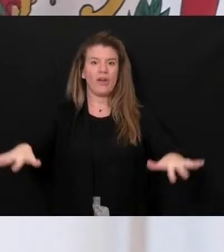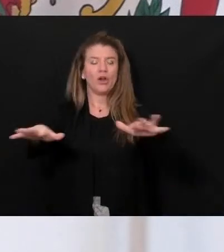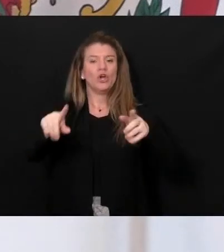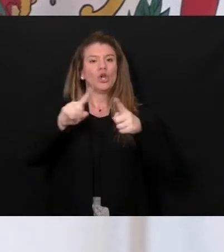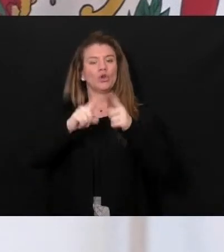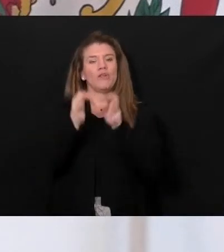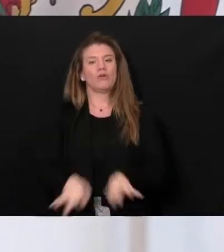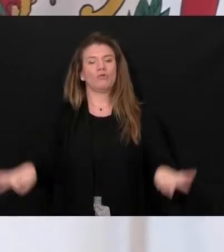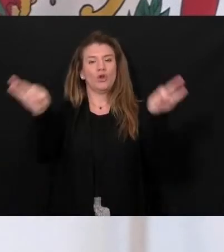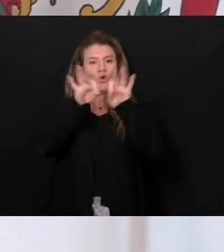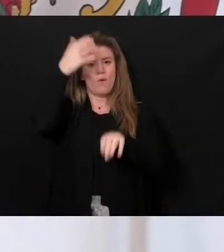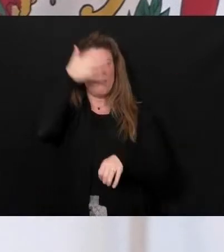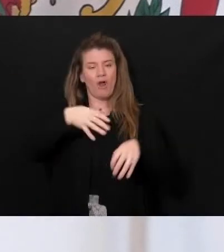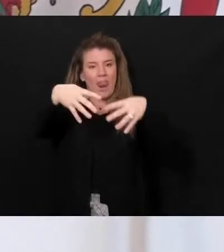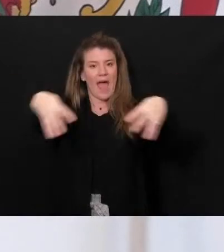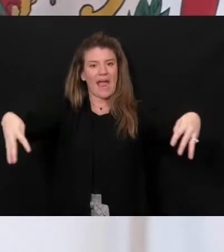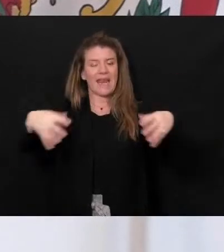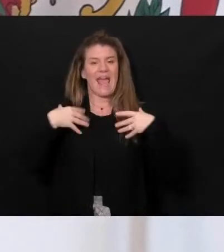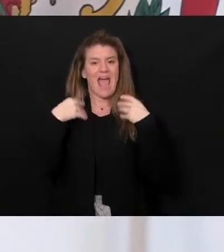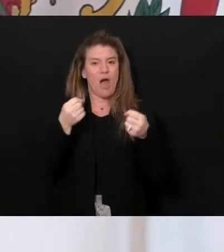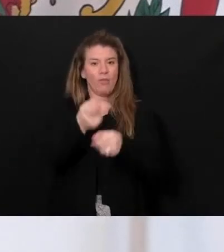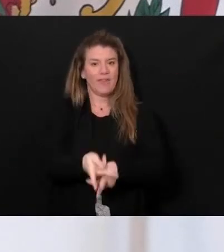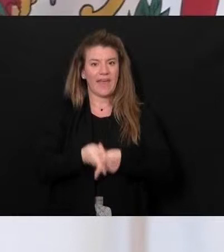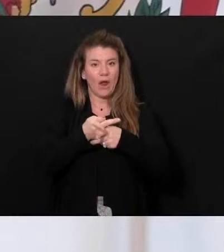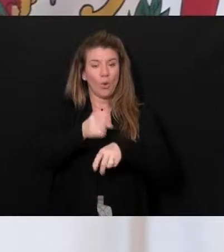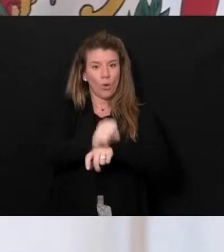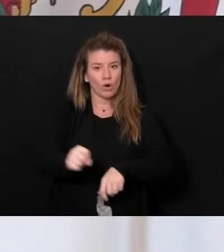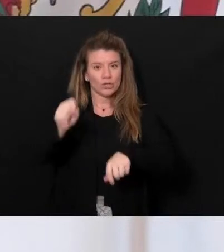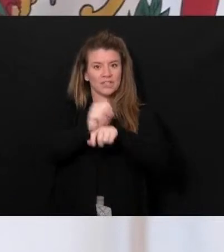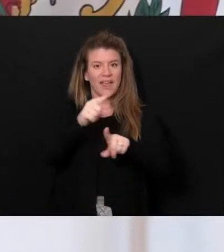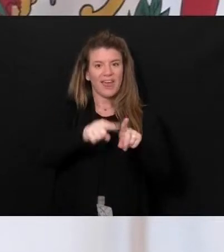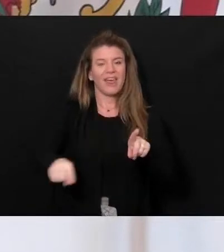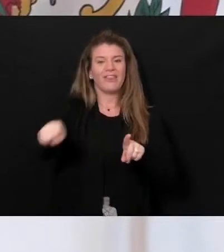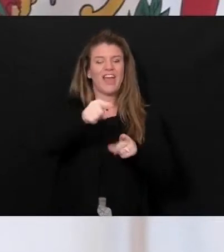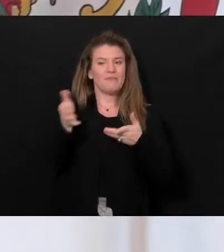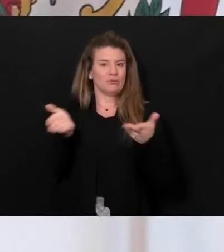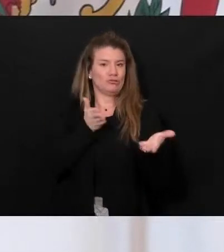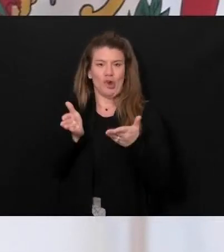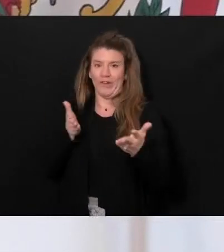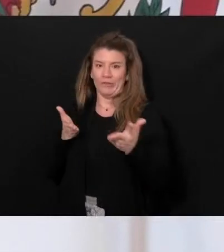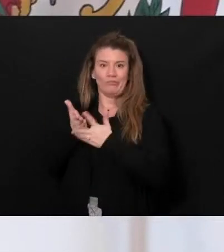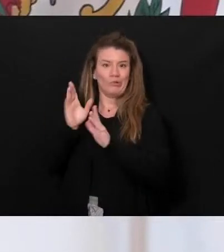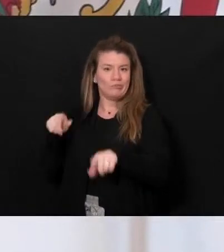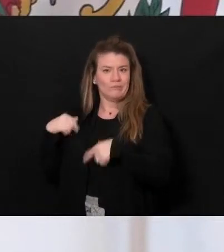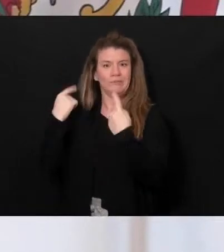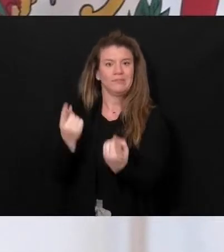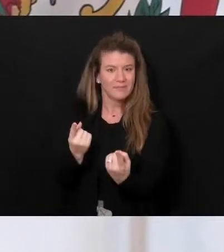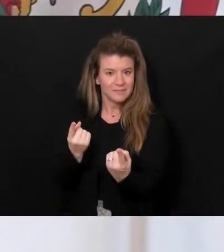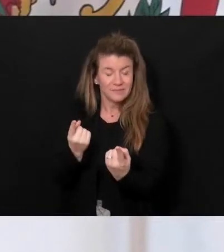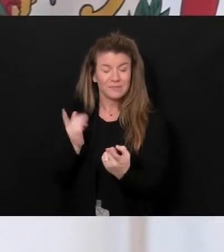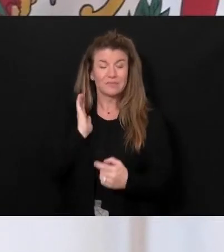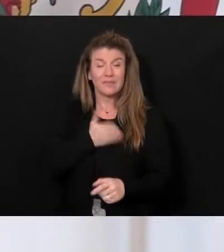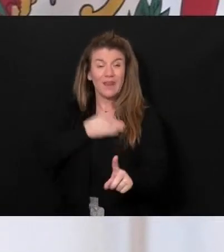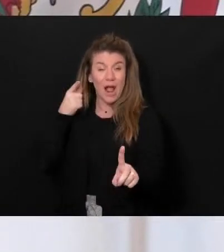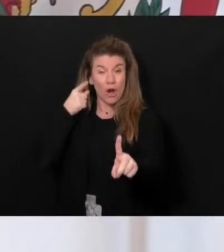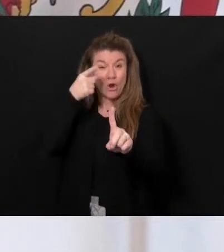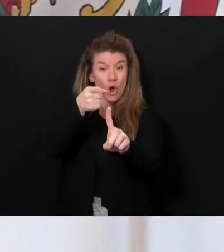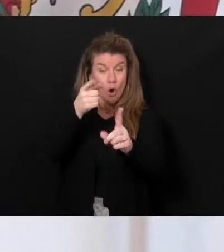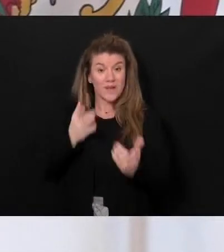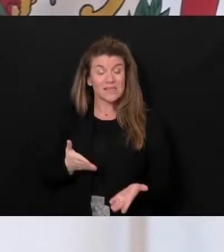critical frontline healthcare workers who've been serving you through this whole pandemic. Our goal is to